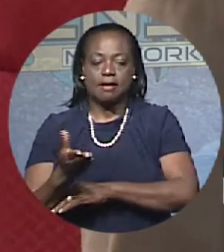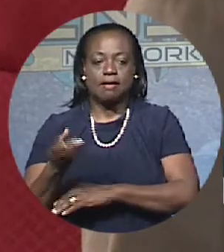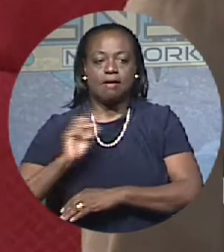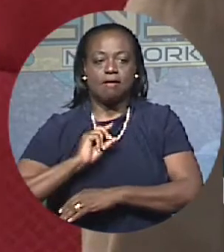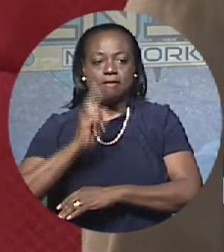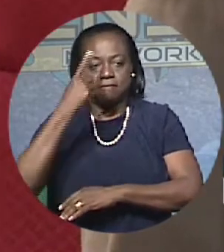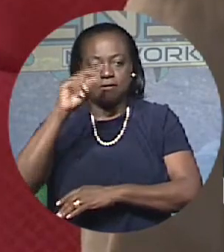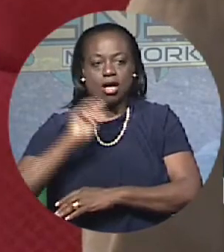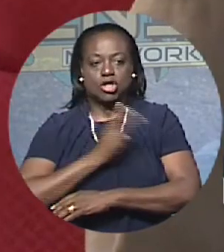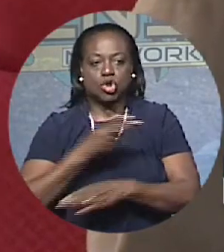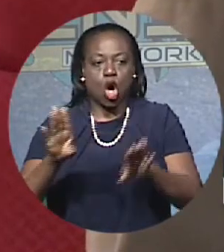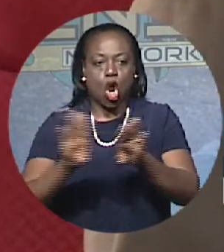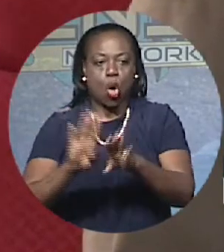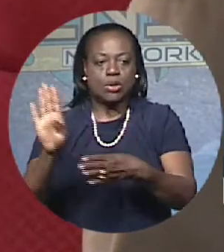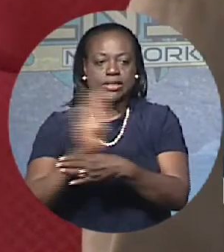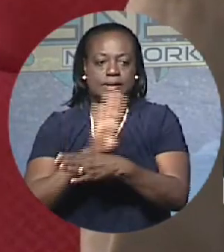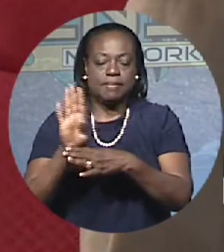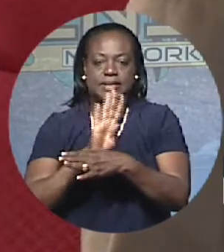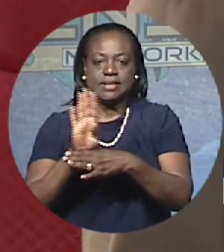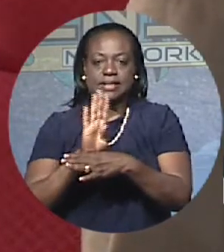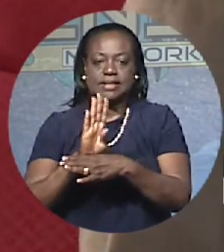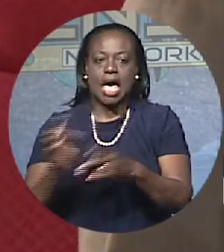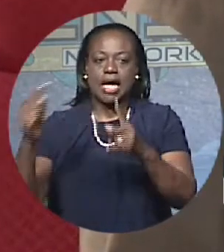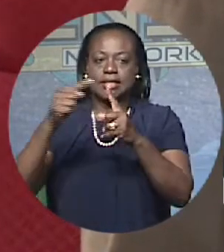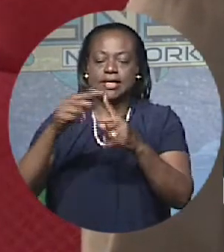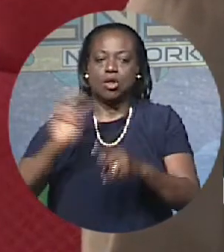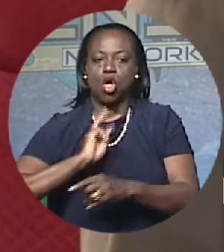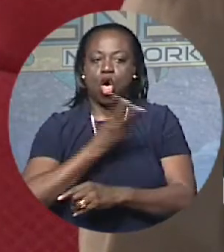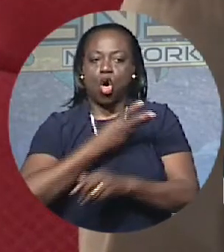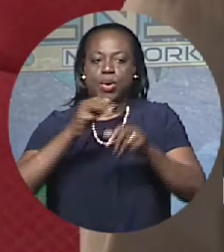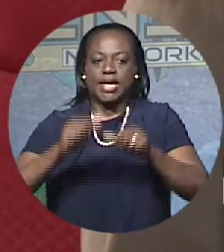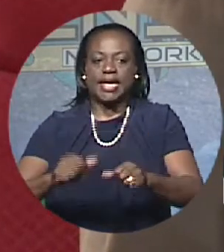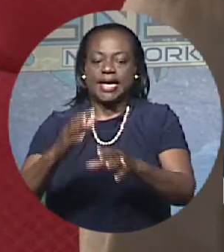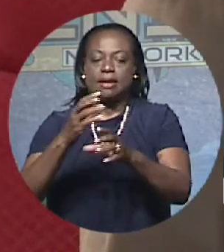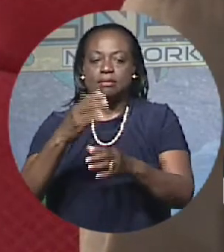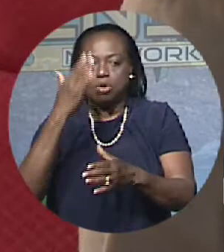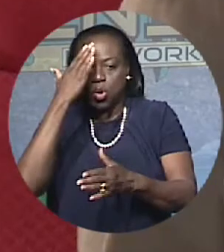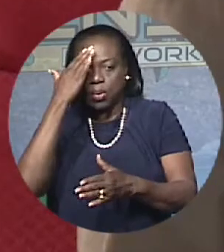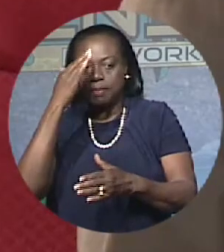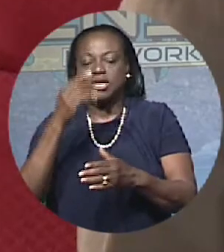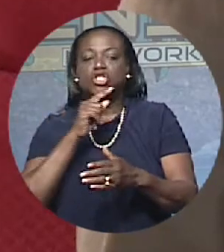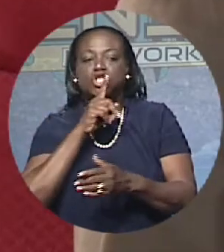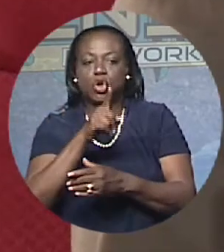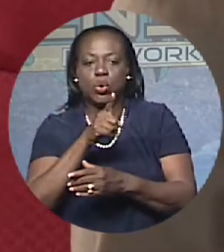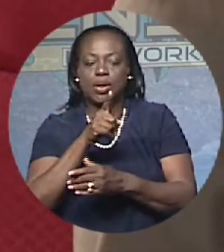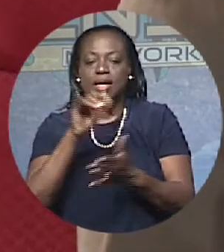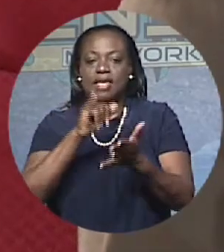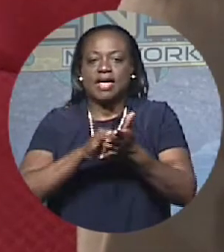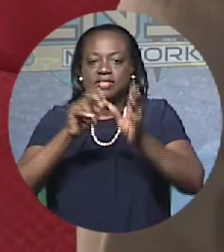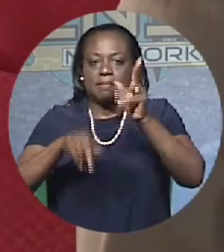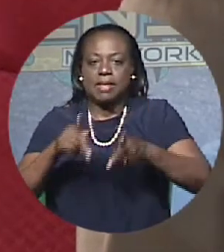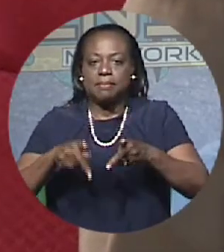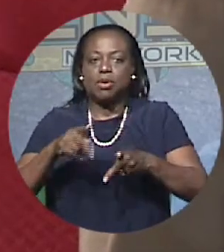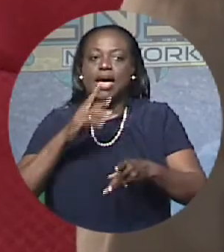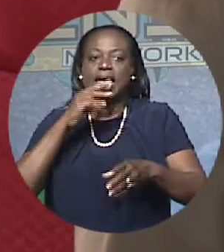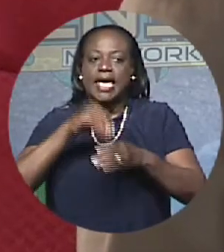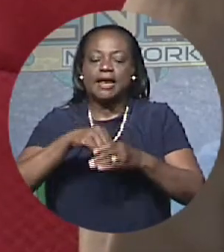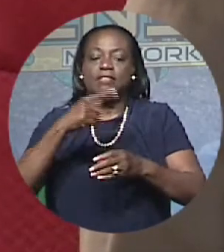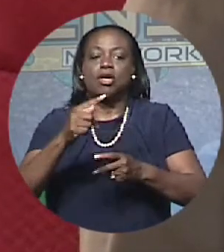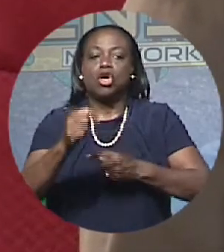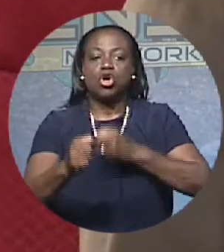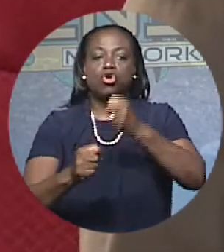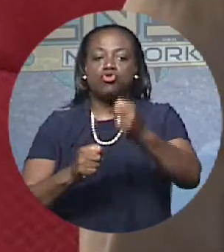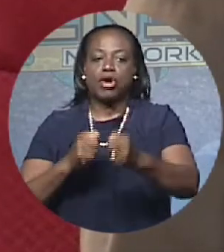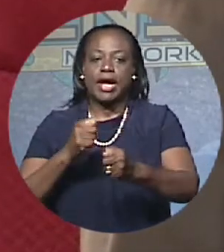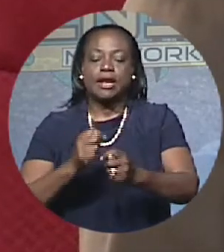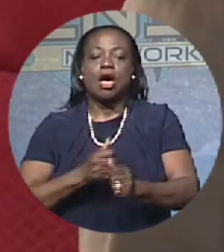close these businesses until we can get the assurance that those who are in the trade are in